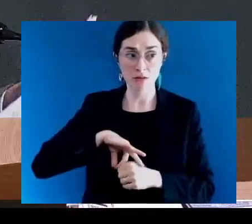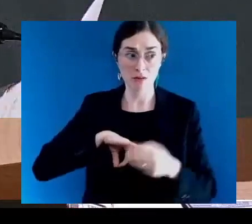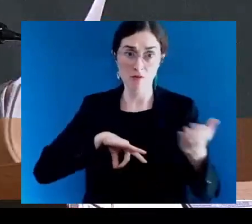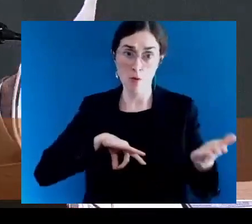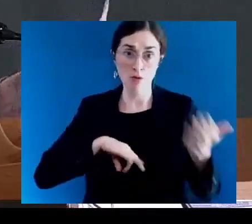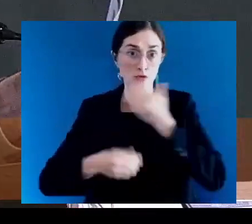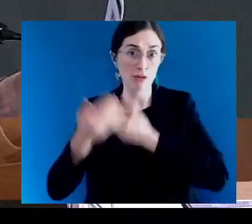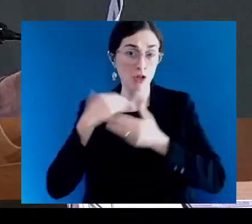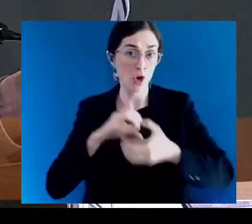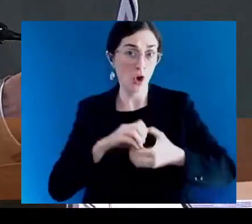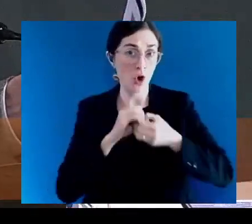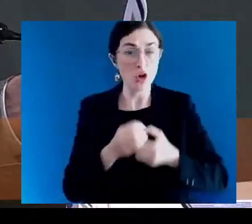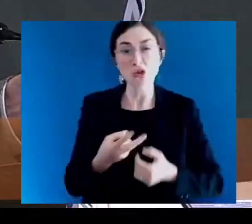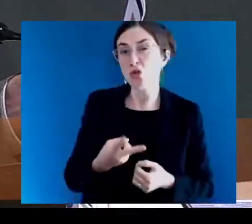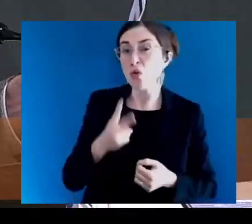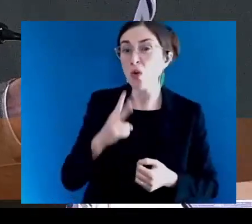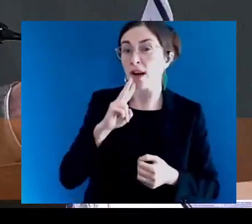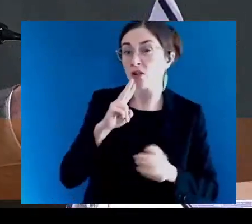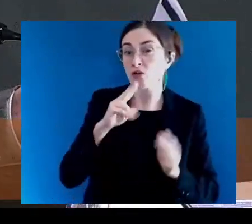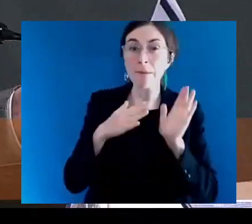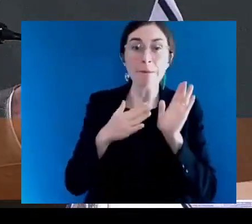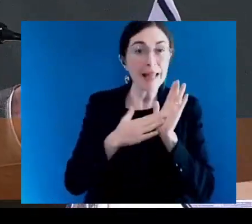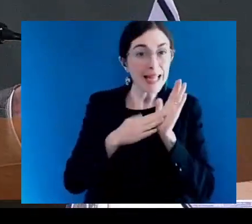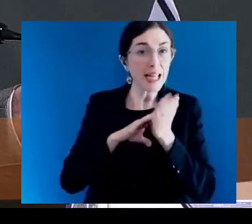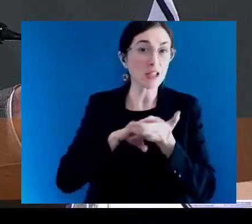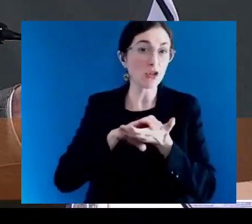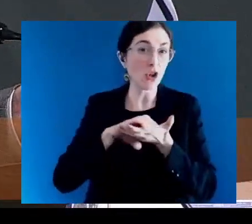would give you an annual